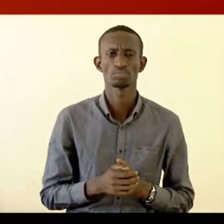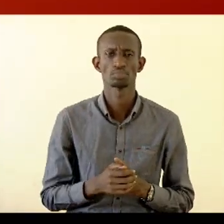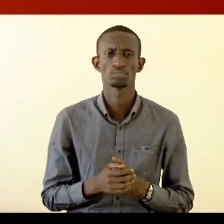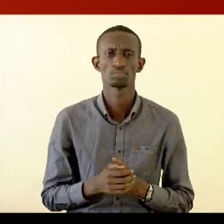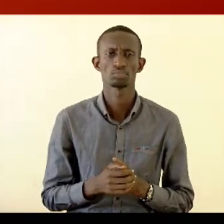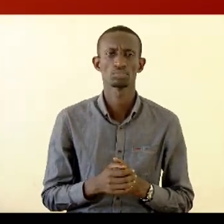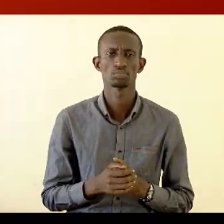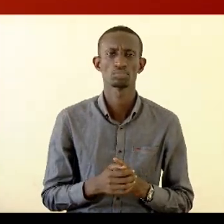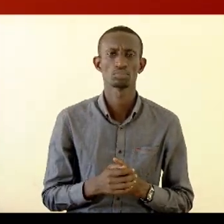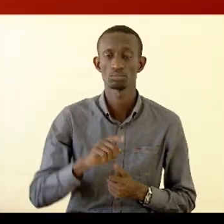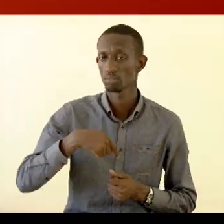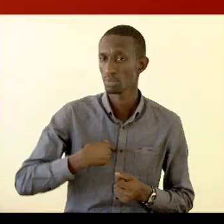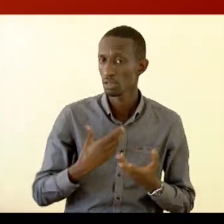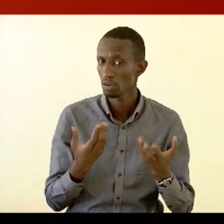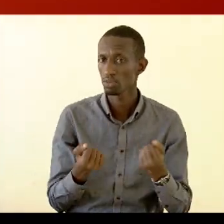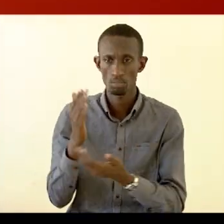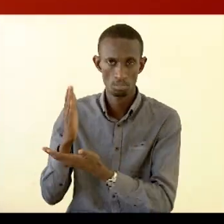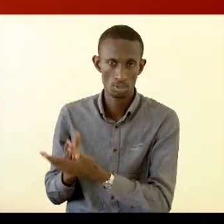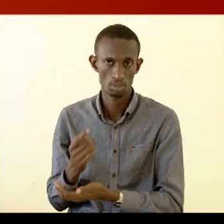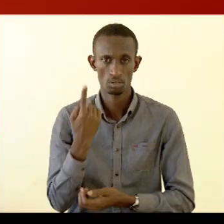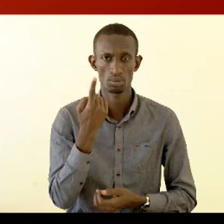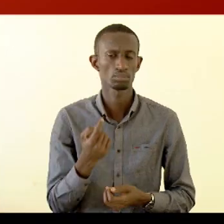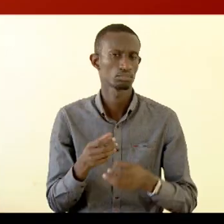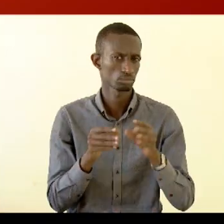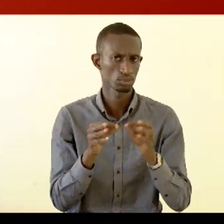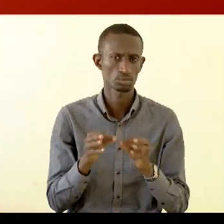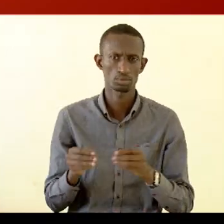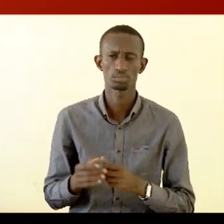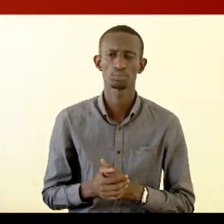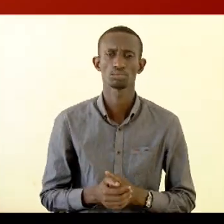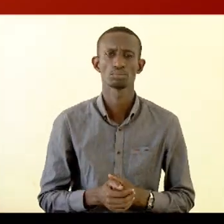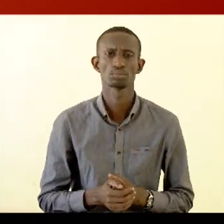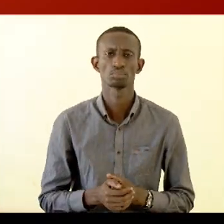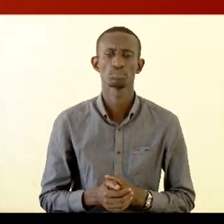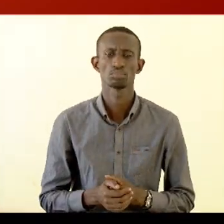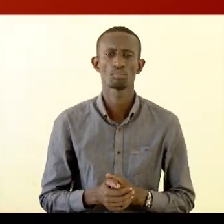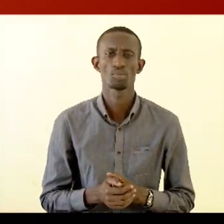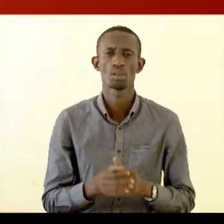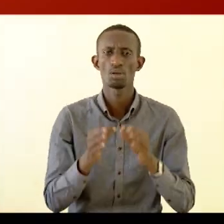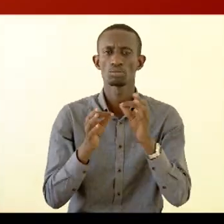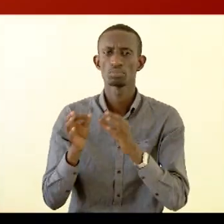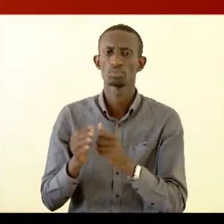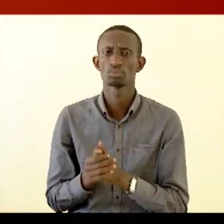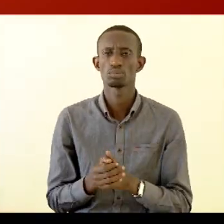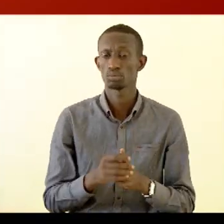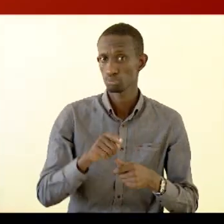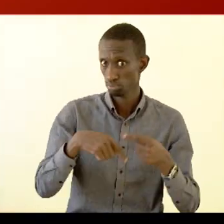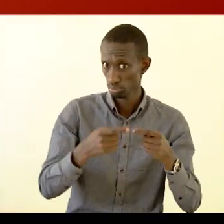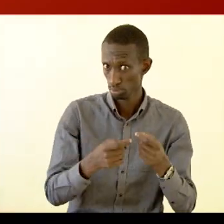And we have part 1, the definitions. The definitions we are going to